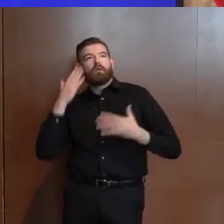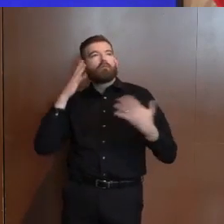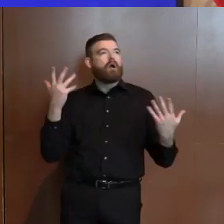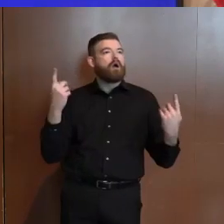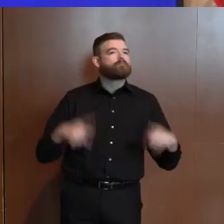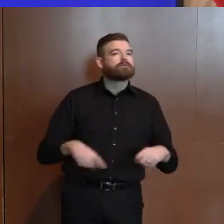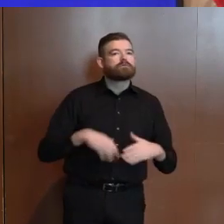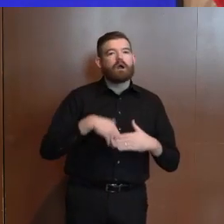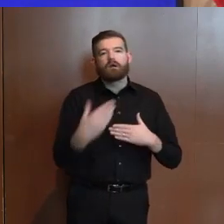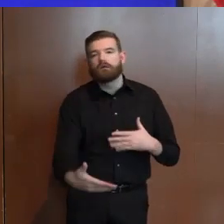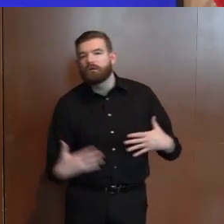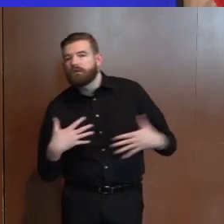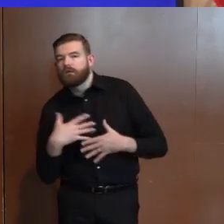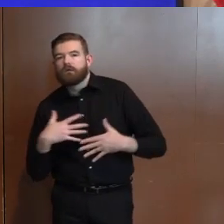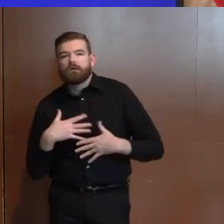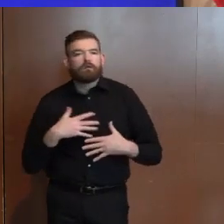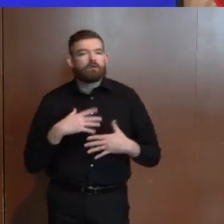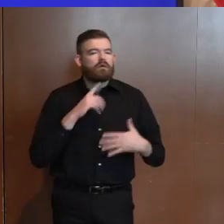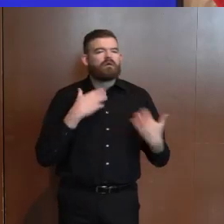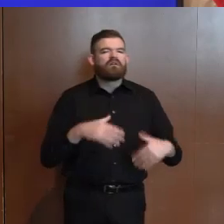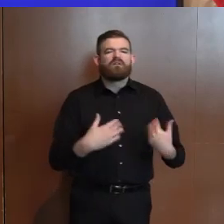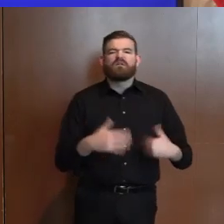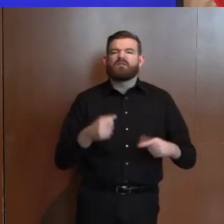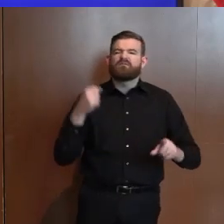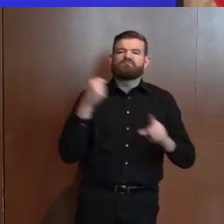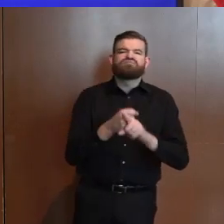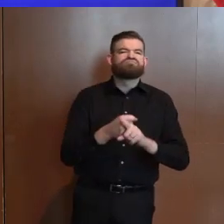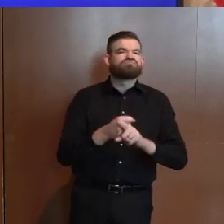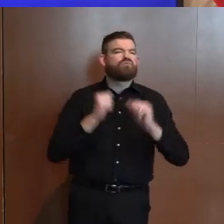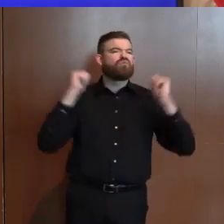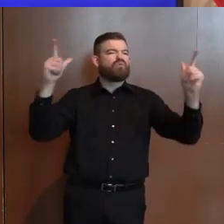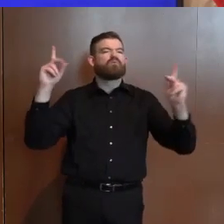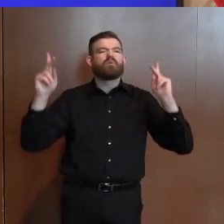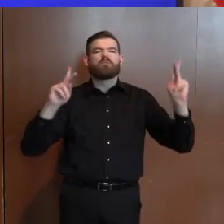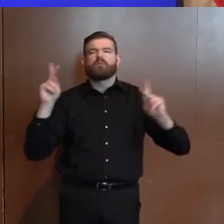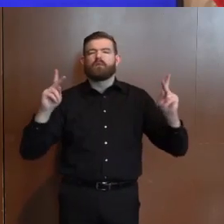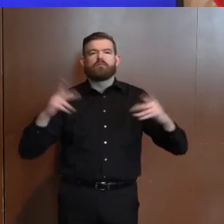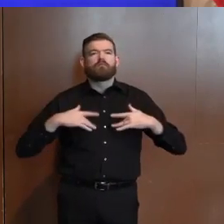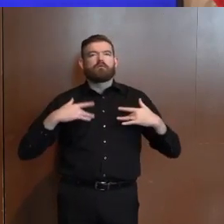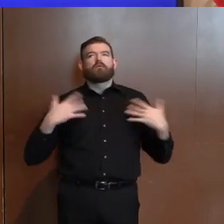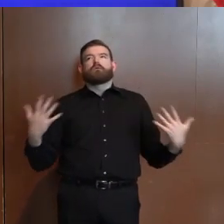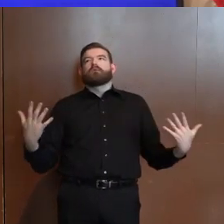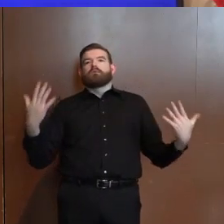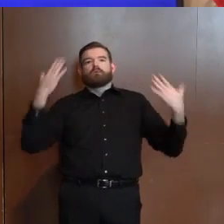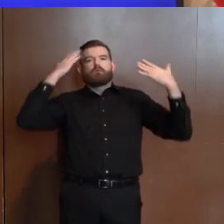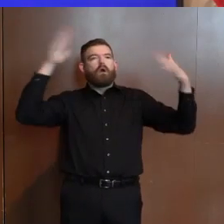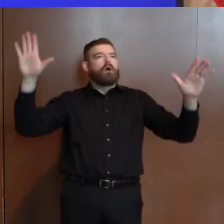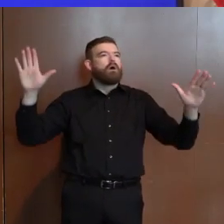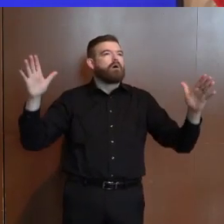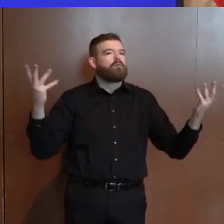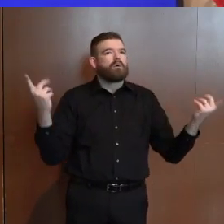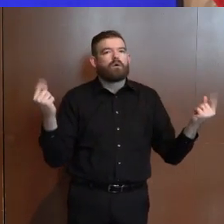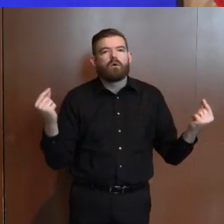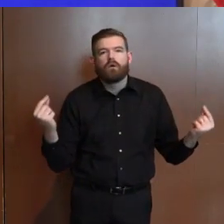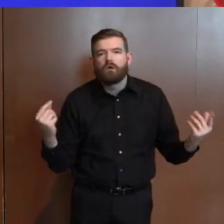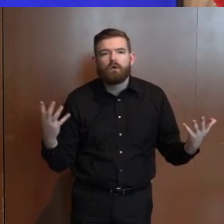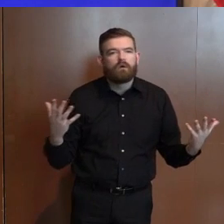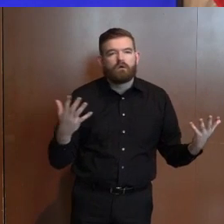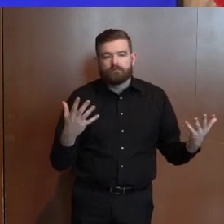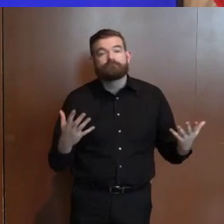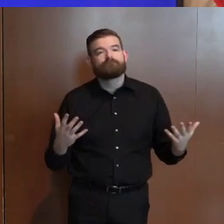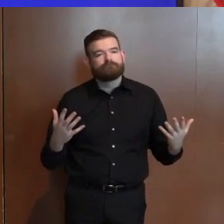of society, with that incredible unknown, incredible threat, doing everyone's part to make sure that they